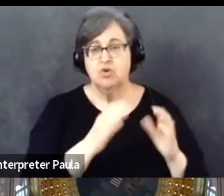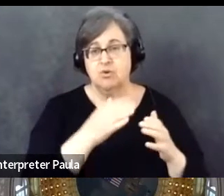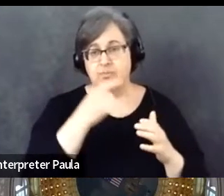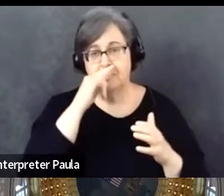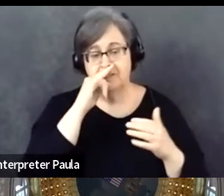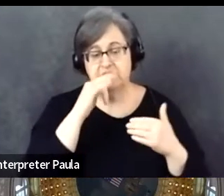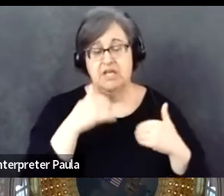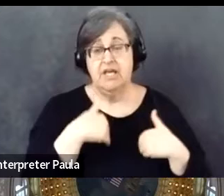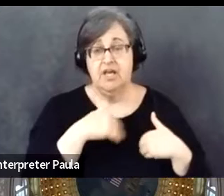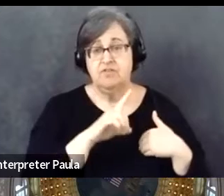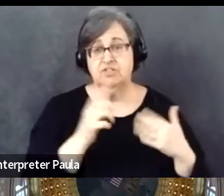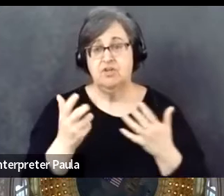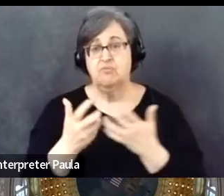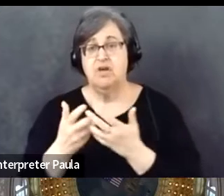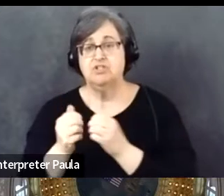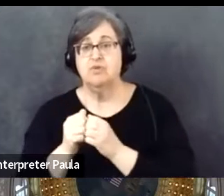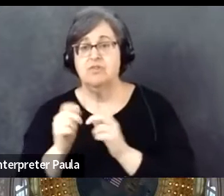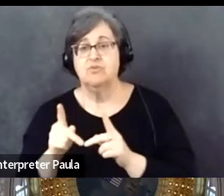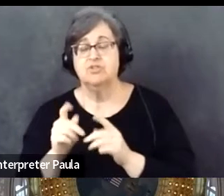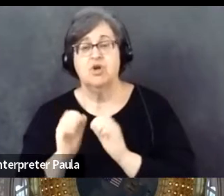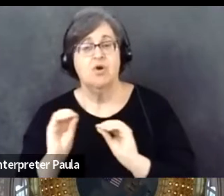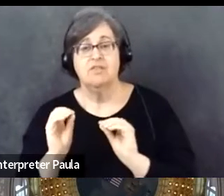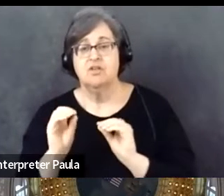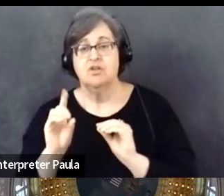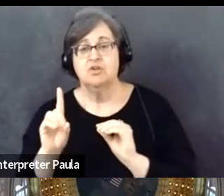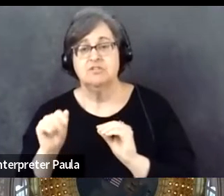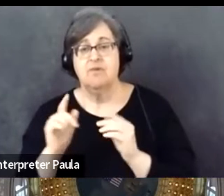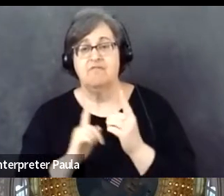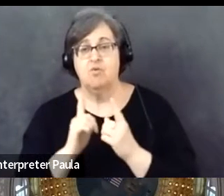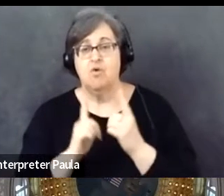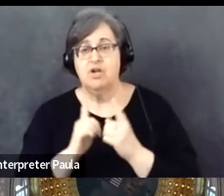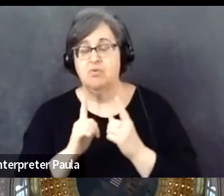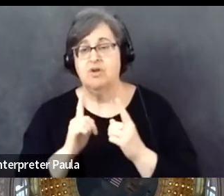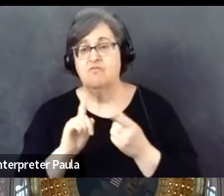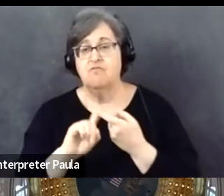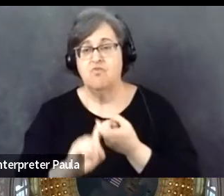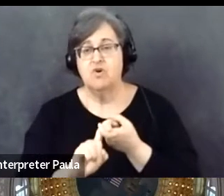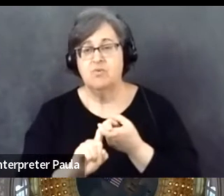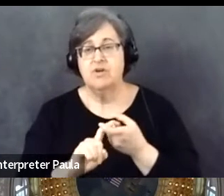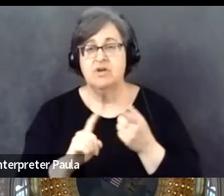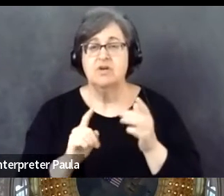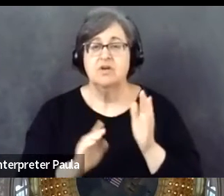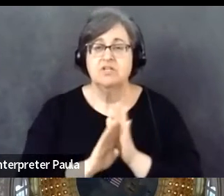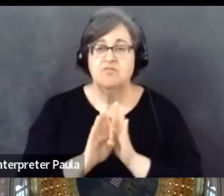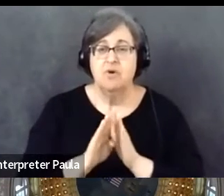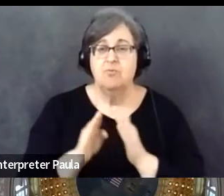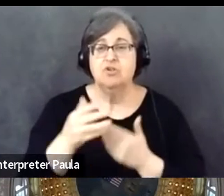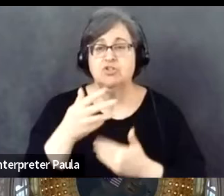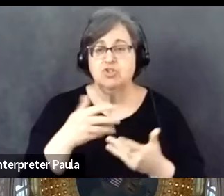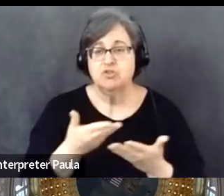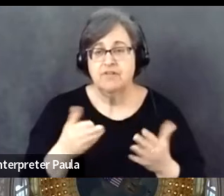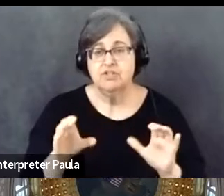and they're matched up with a person without a disability, and they develop a one-on-one friendship and either develop social things they're doing together